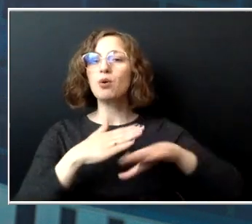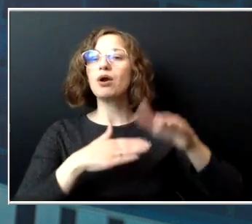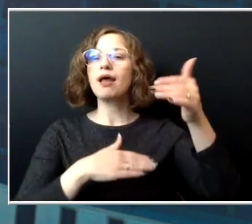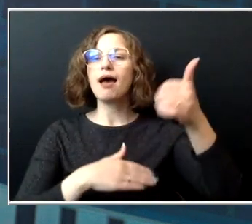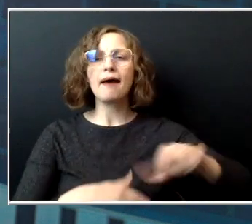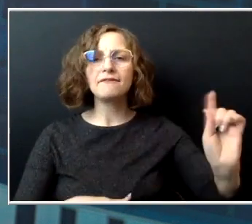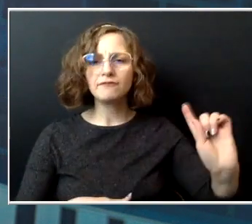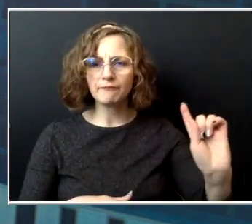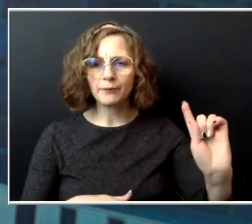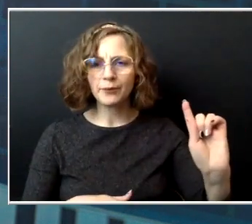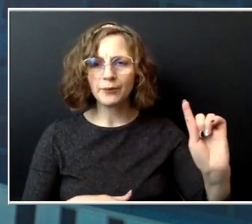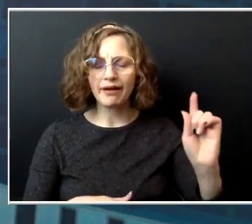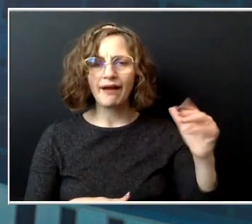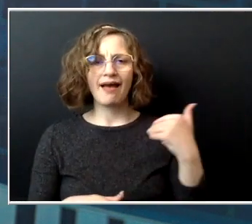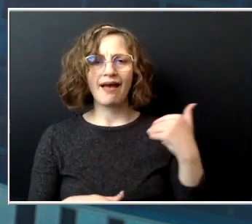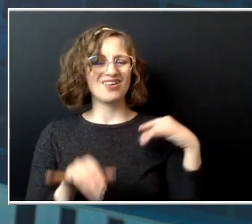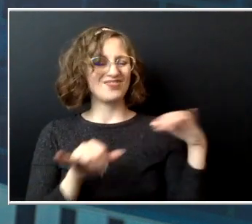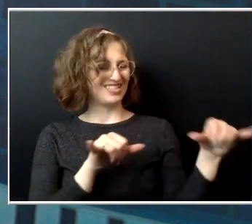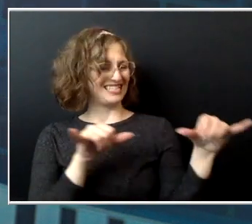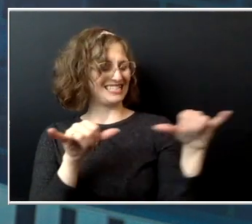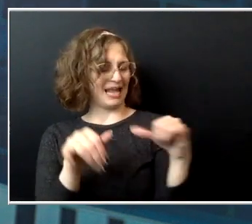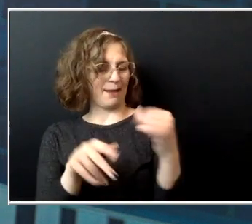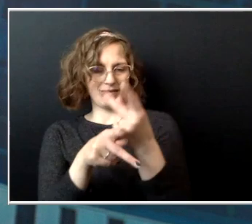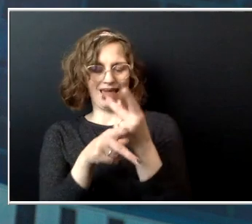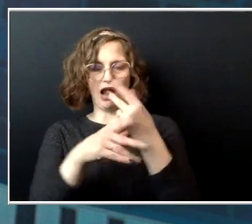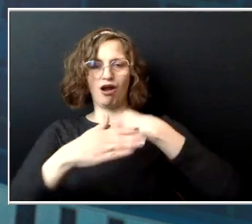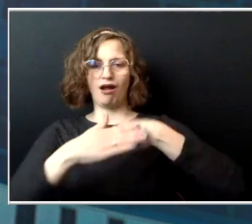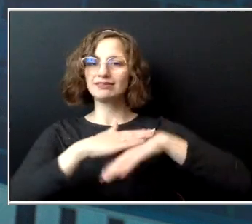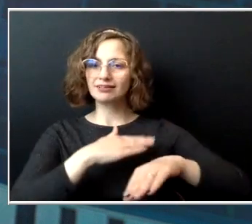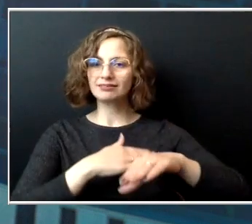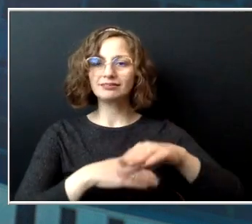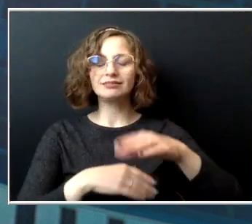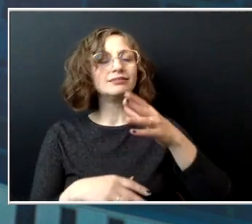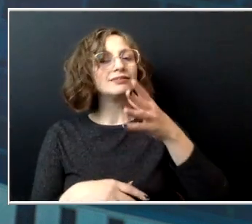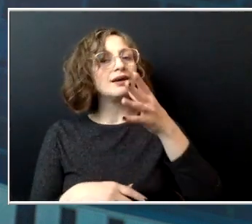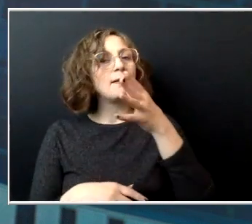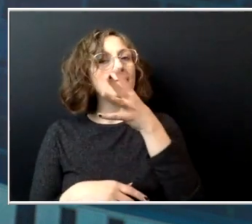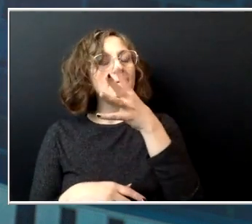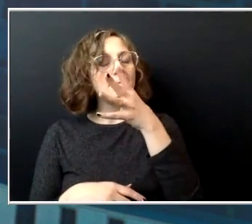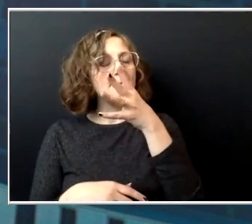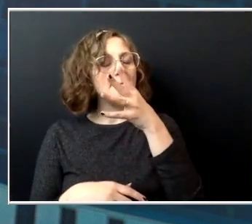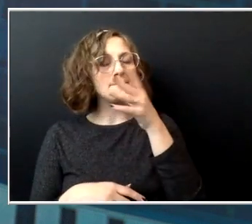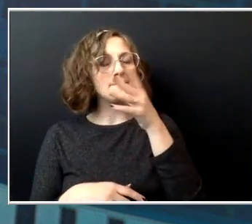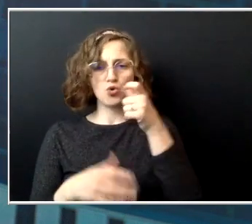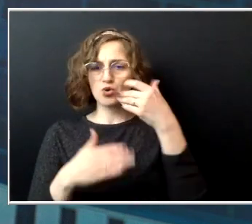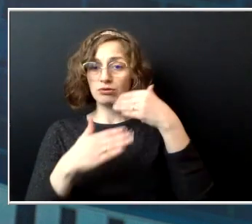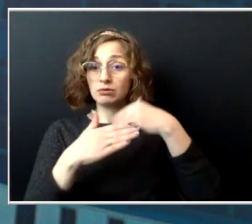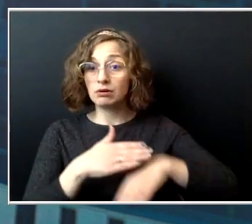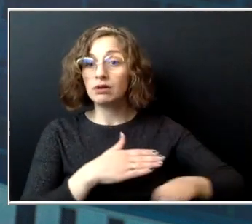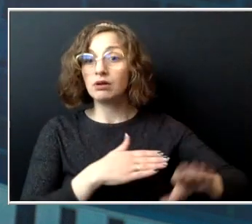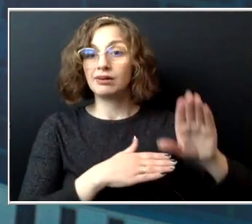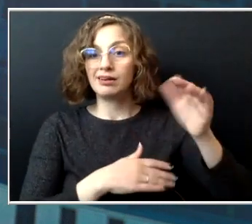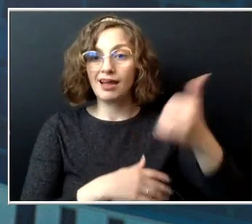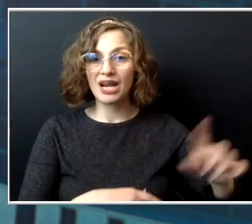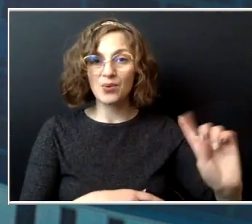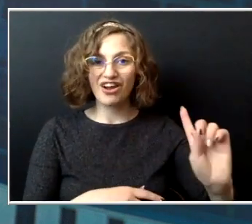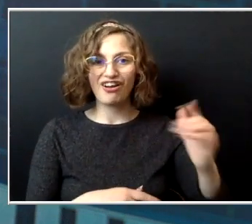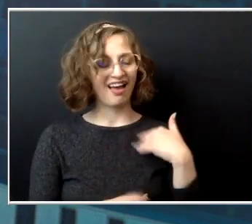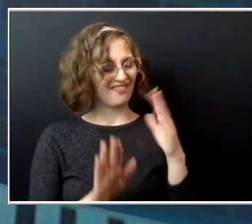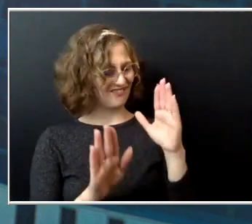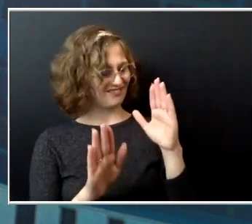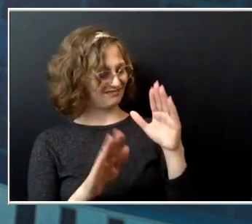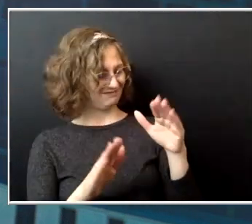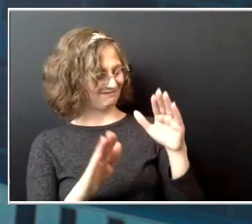to great care, and that a mom who's delivering a child everywhere has an access to great care. That's an